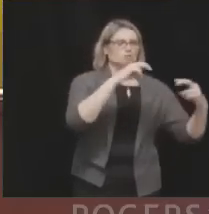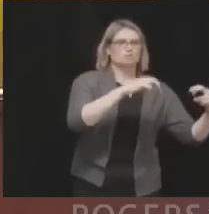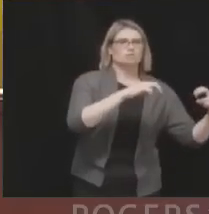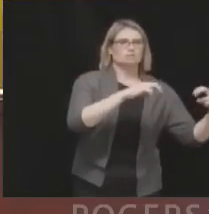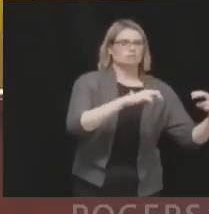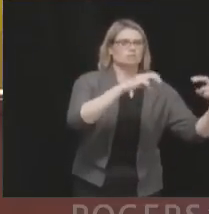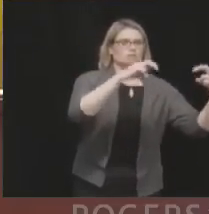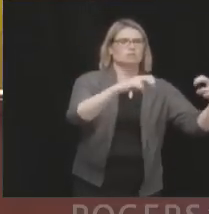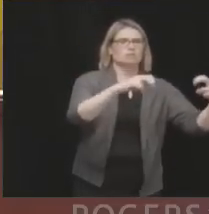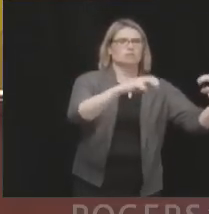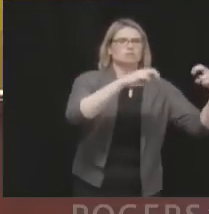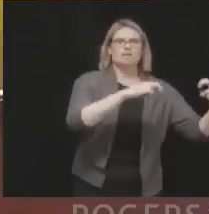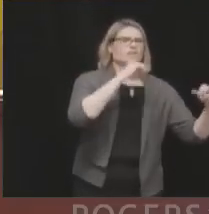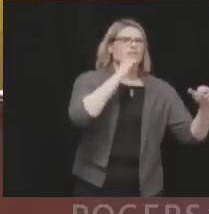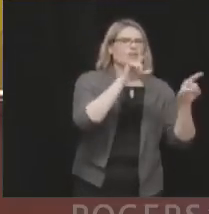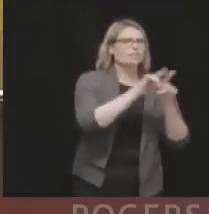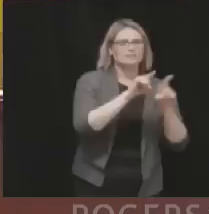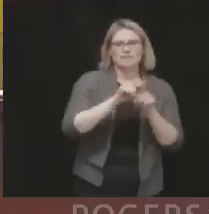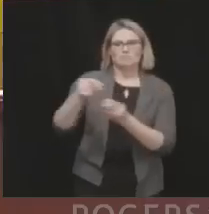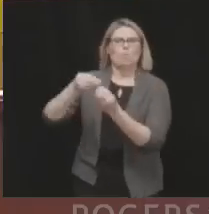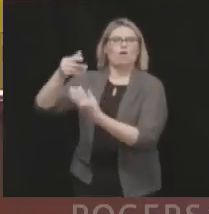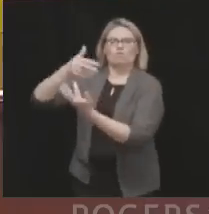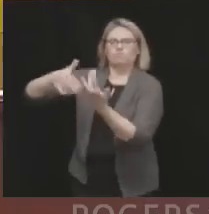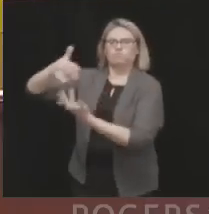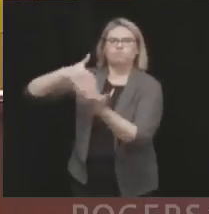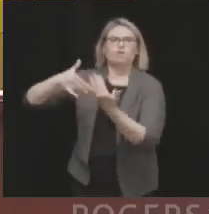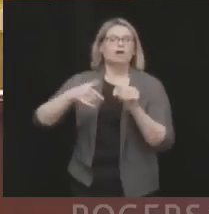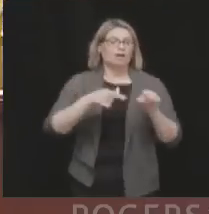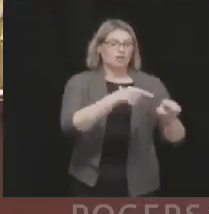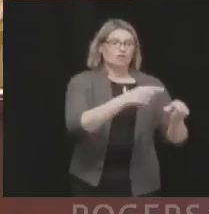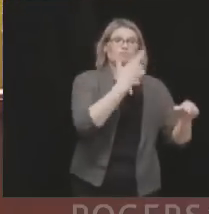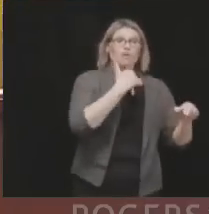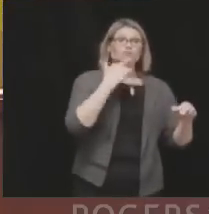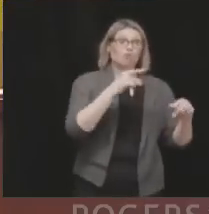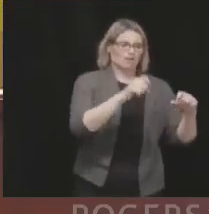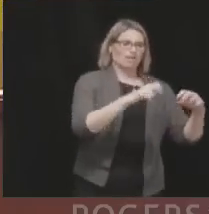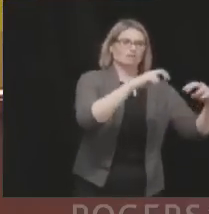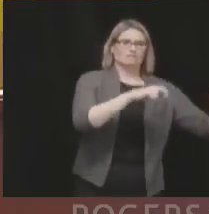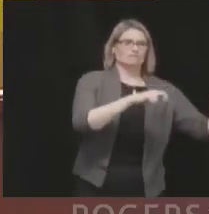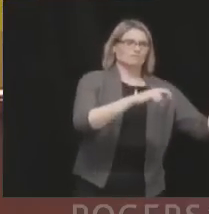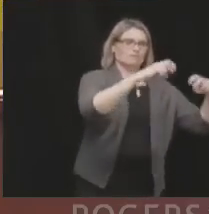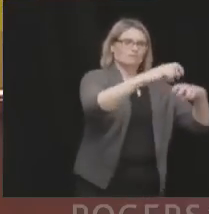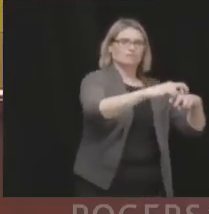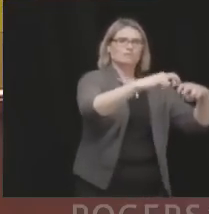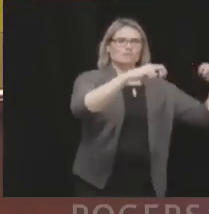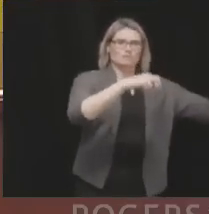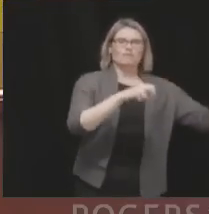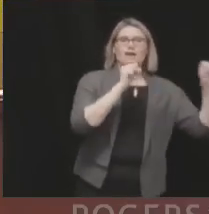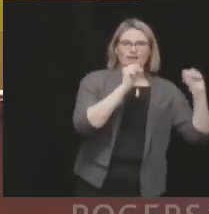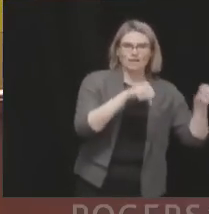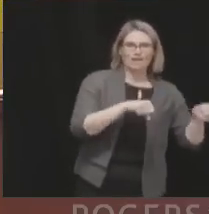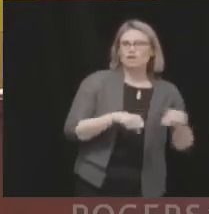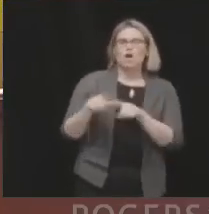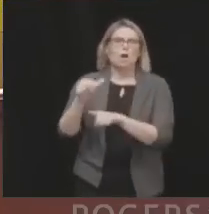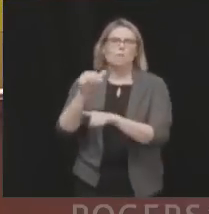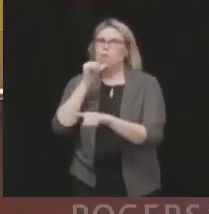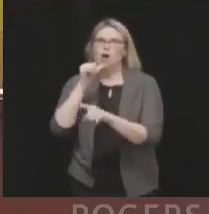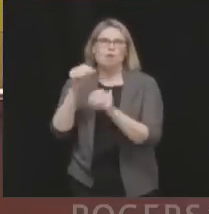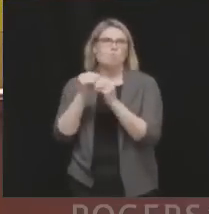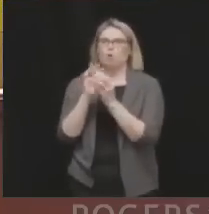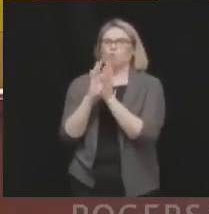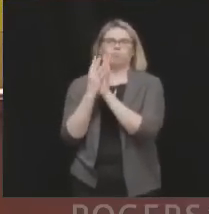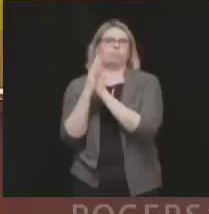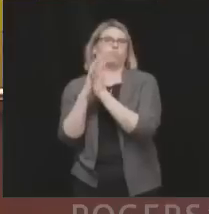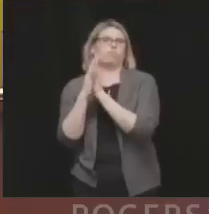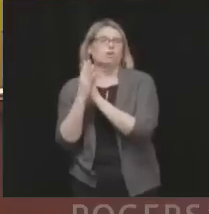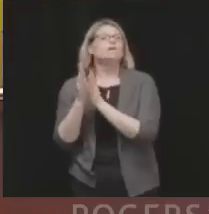public health measures that we will want to keep in place, it is all about maintaining social distancing and the capability of a business or an organization to